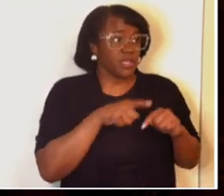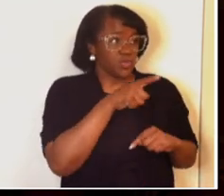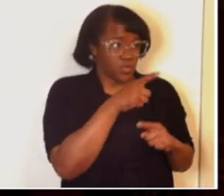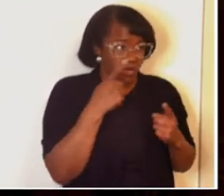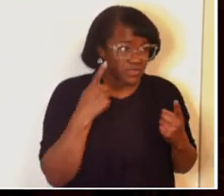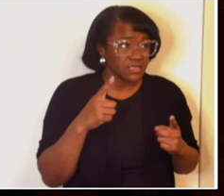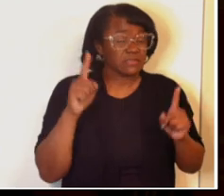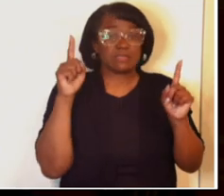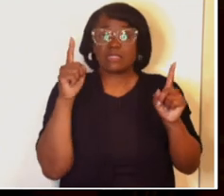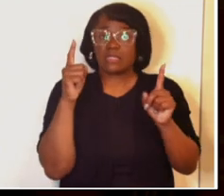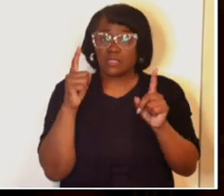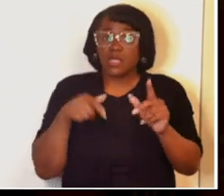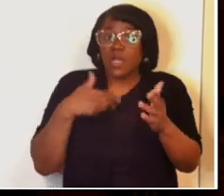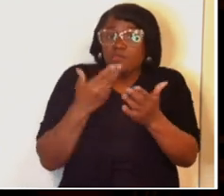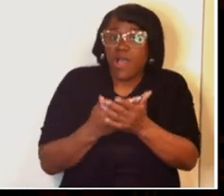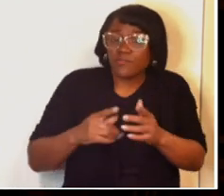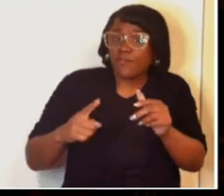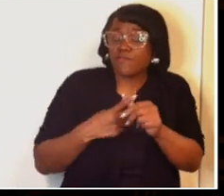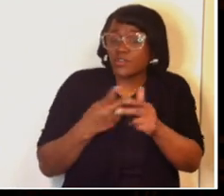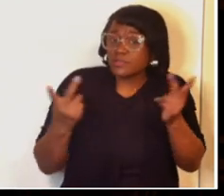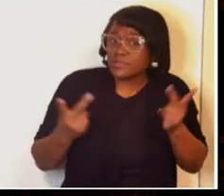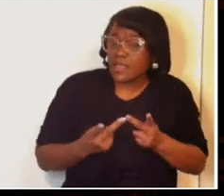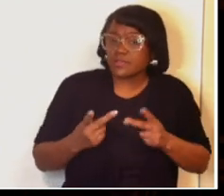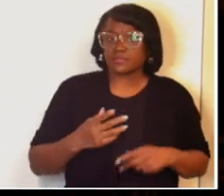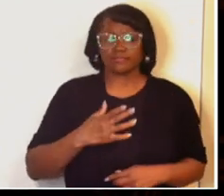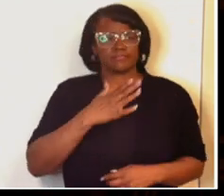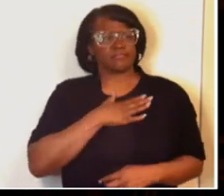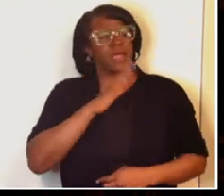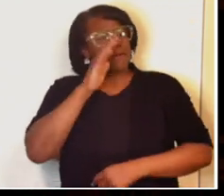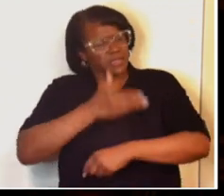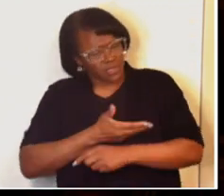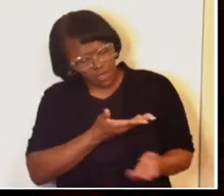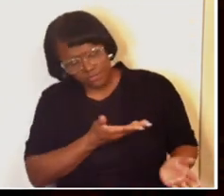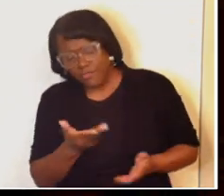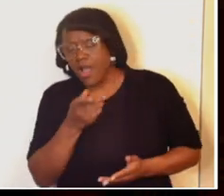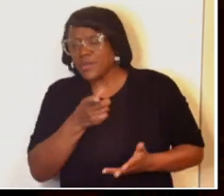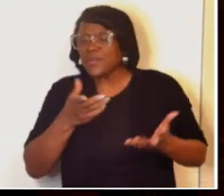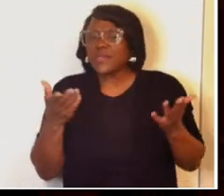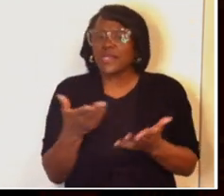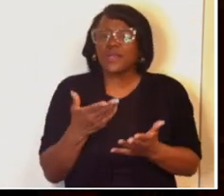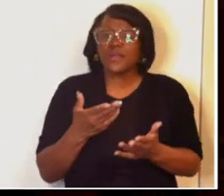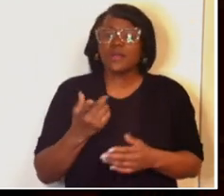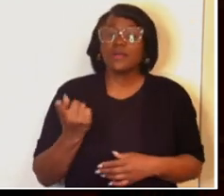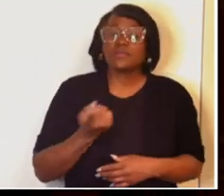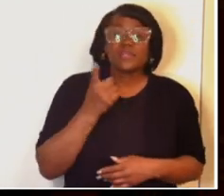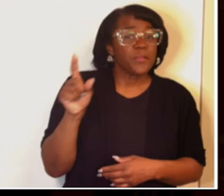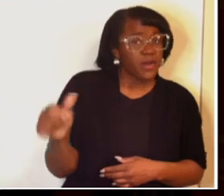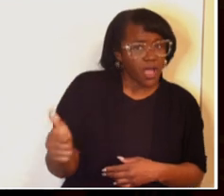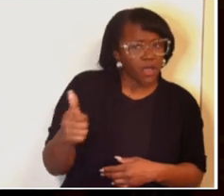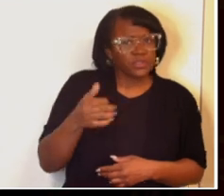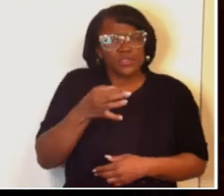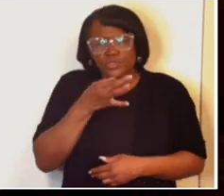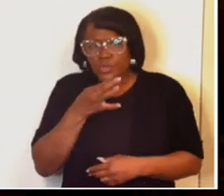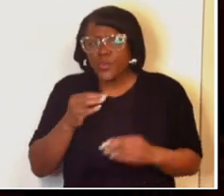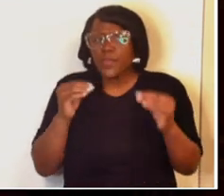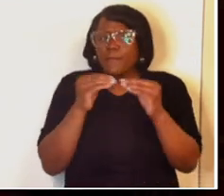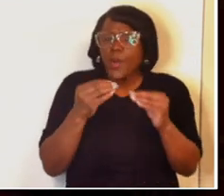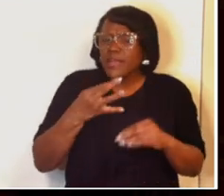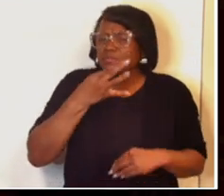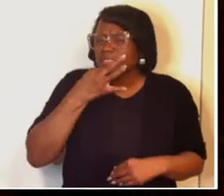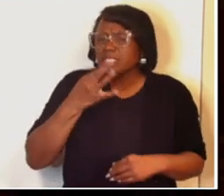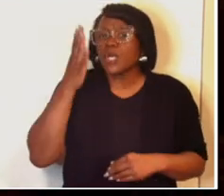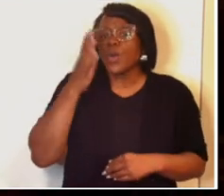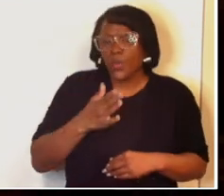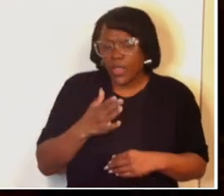making it to your first stop. My son got you here. Someone else soon with more expertise will conduct